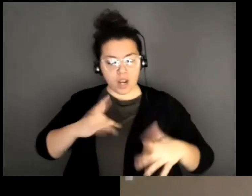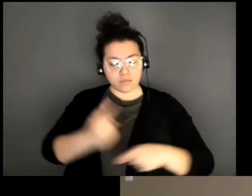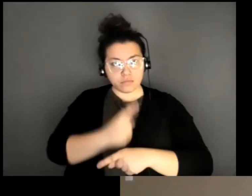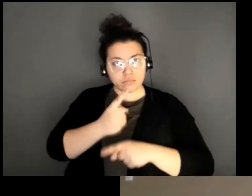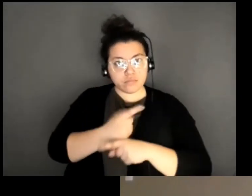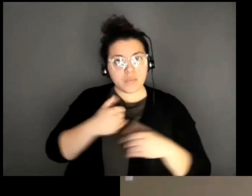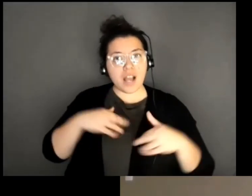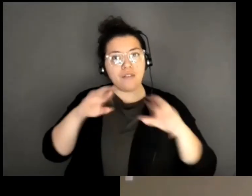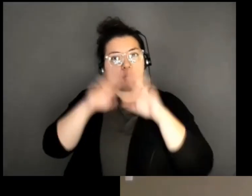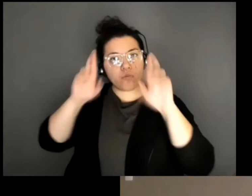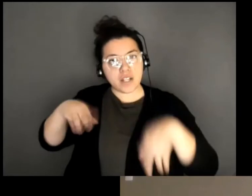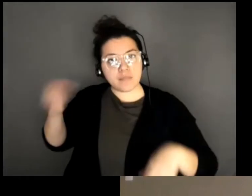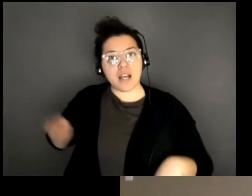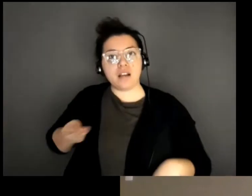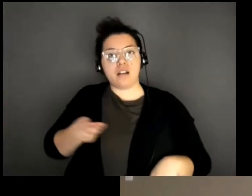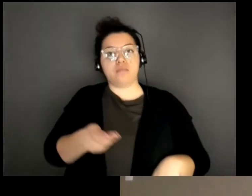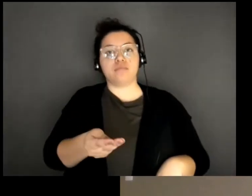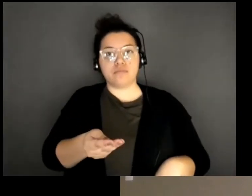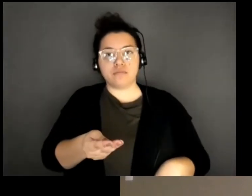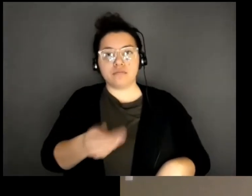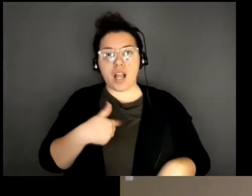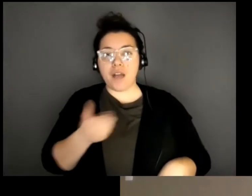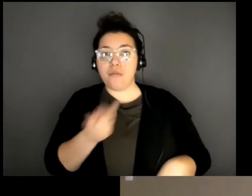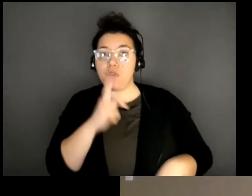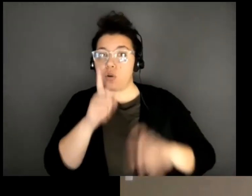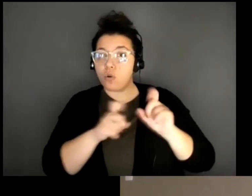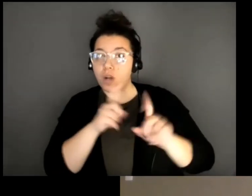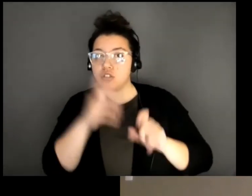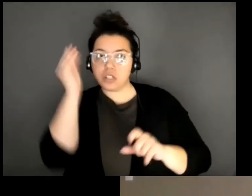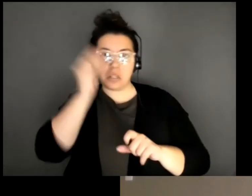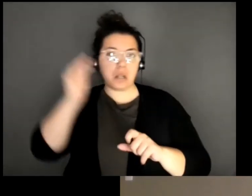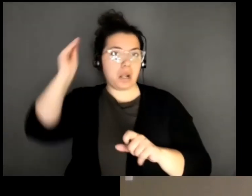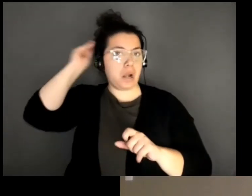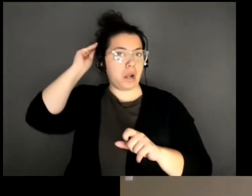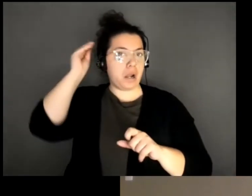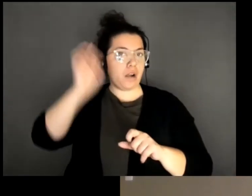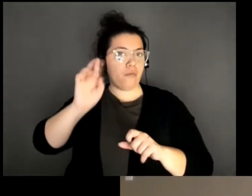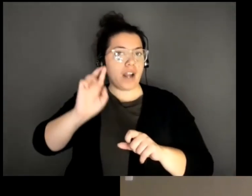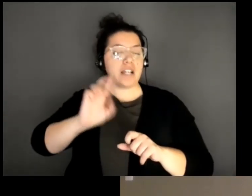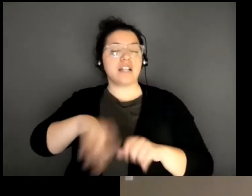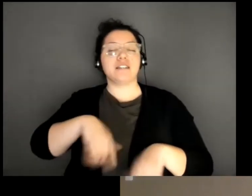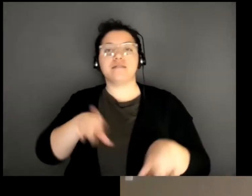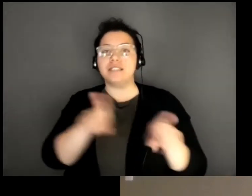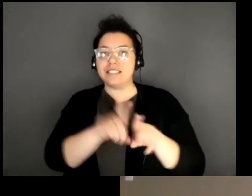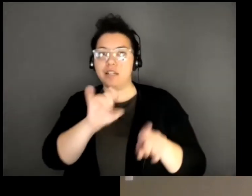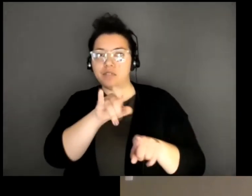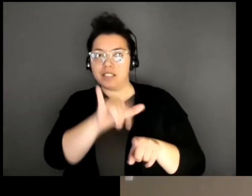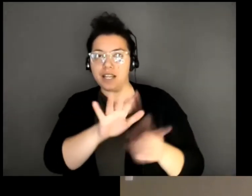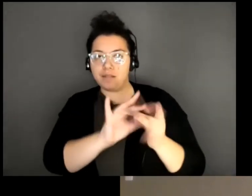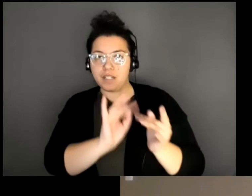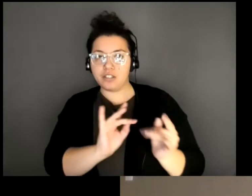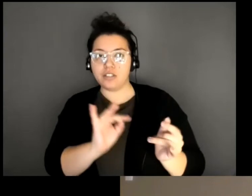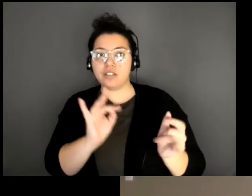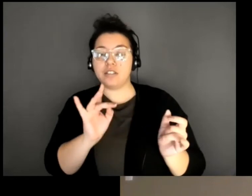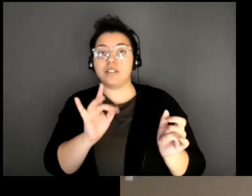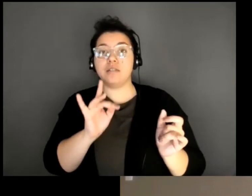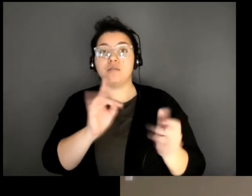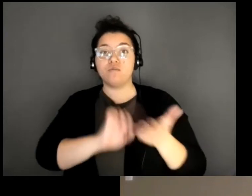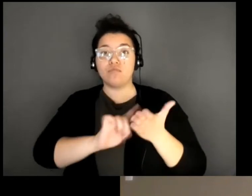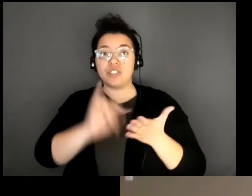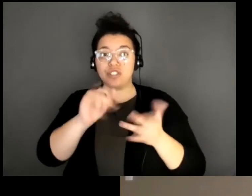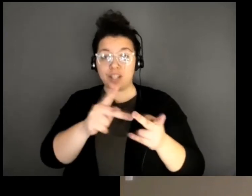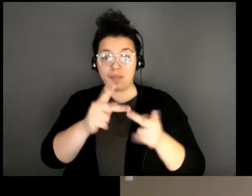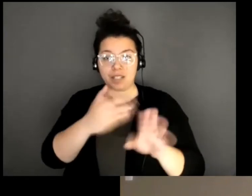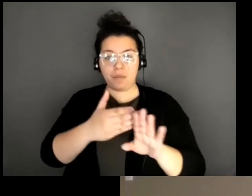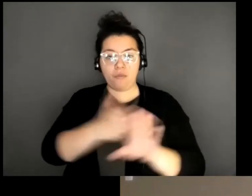resume ready to go, make sure you have a couple questions that you want to ask. Like Danny was saying, make sure you've done your research on the establishment, but put yourself